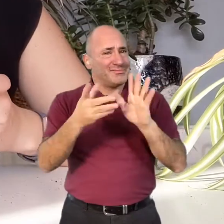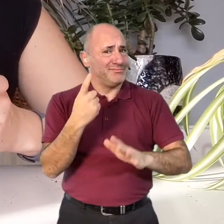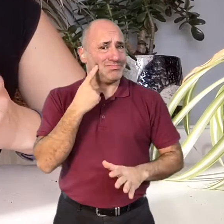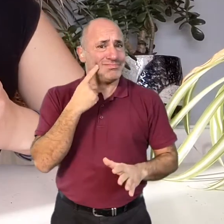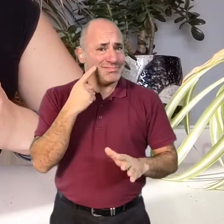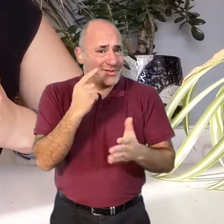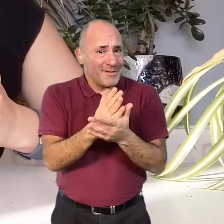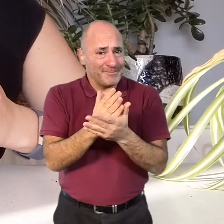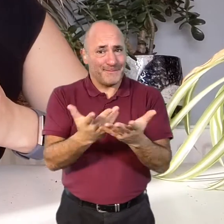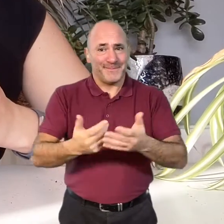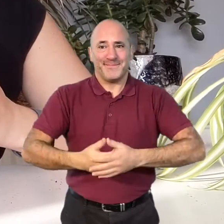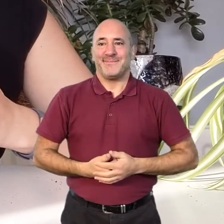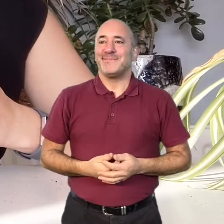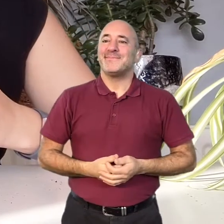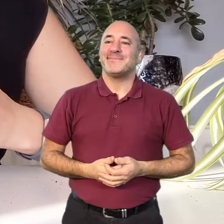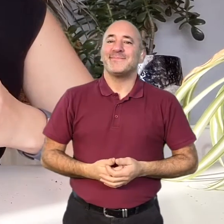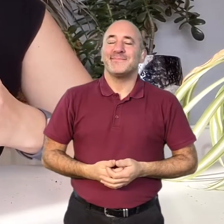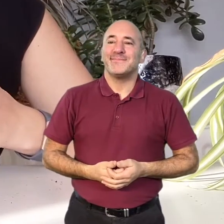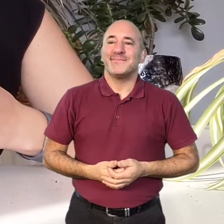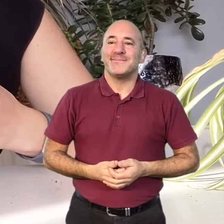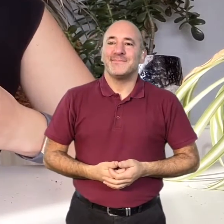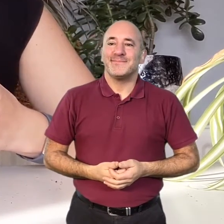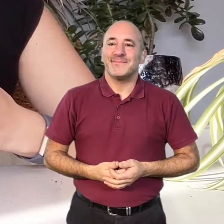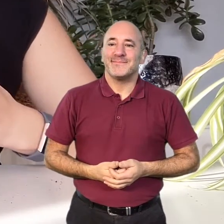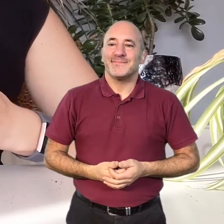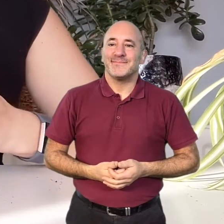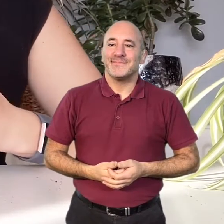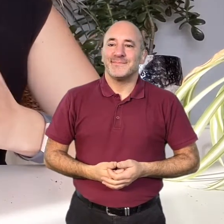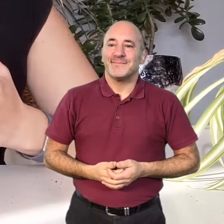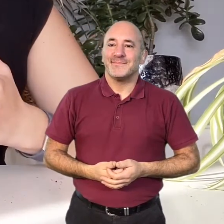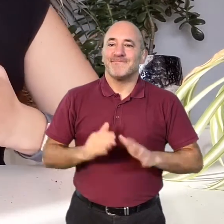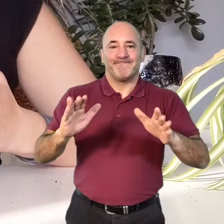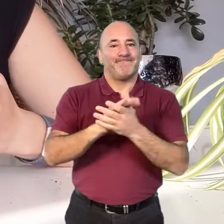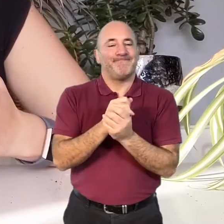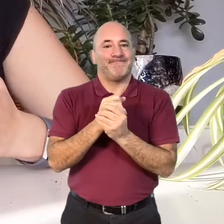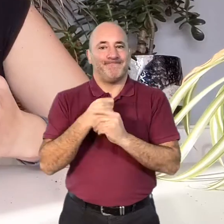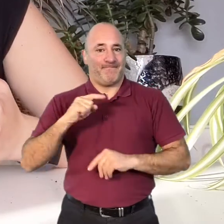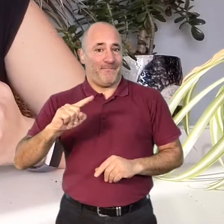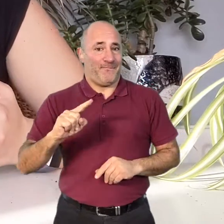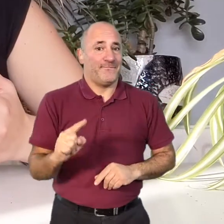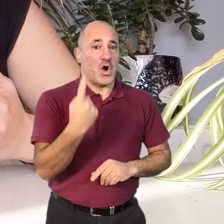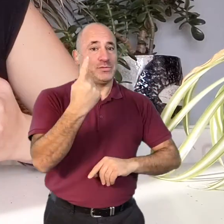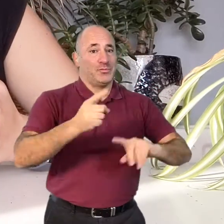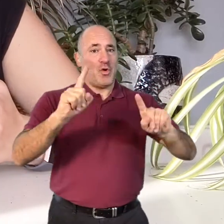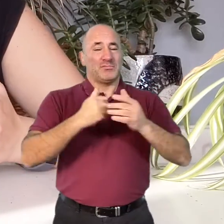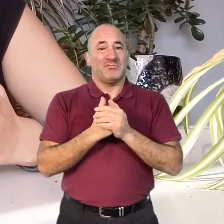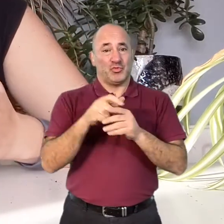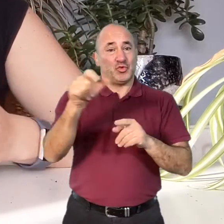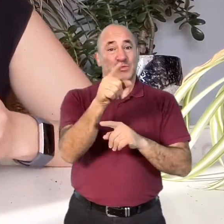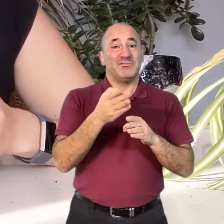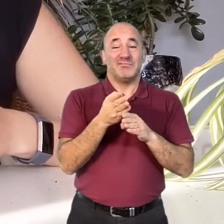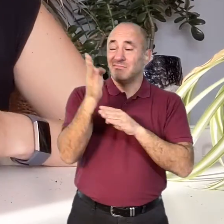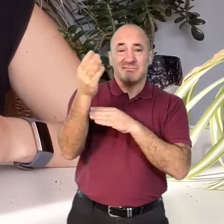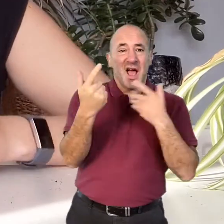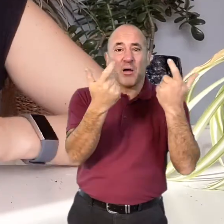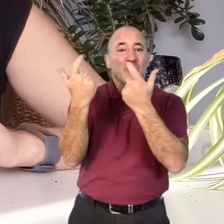you can find around your house and outside. So the first step today is to do some